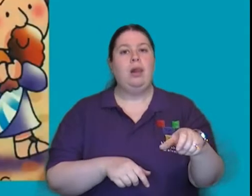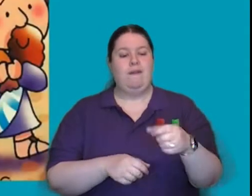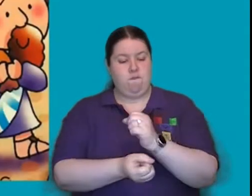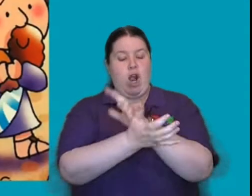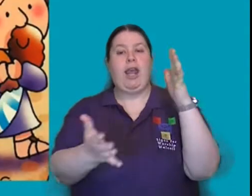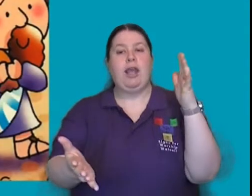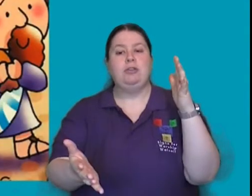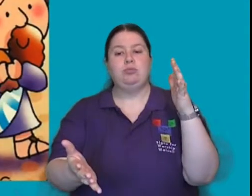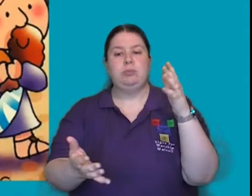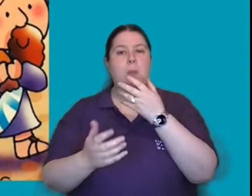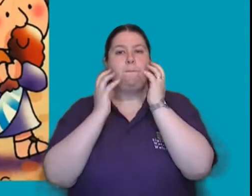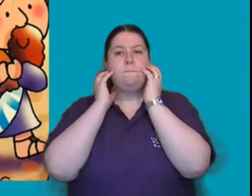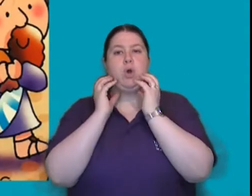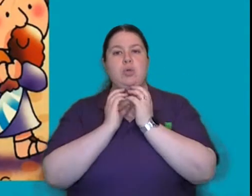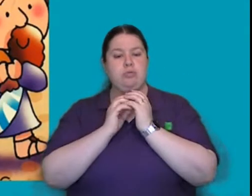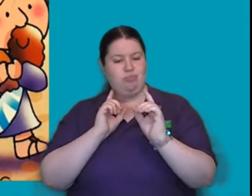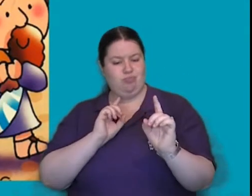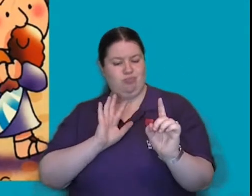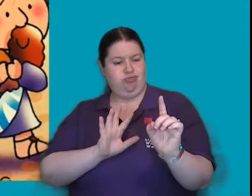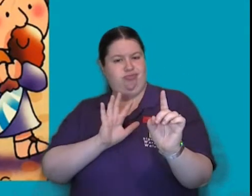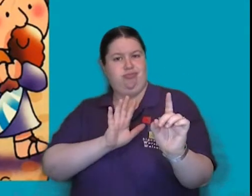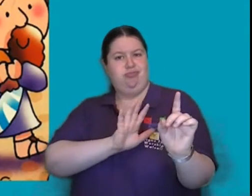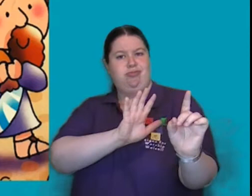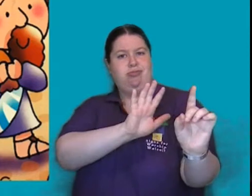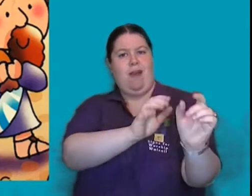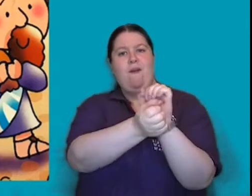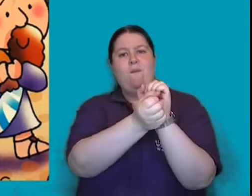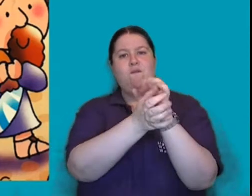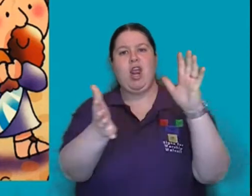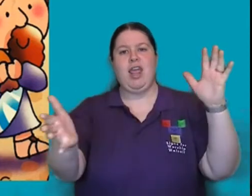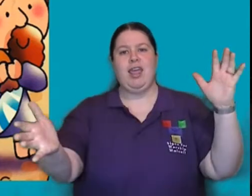Moses led the Israelites out of Egypt, and they were freed.